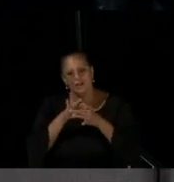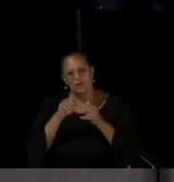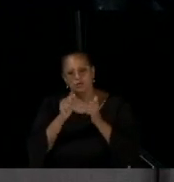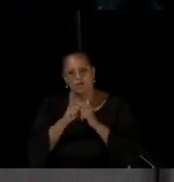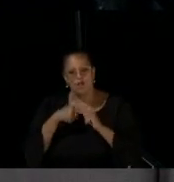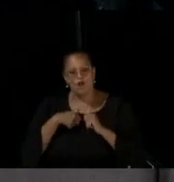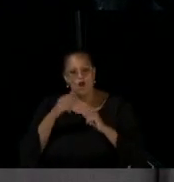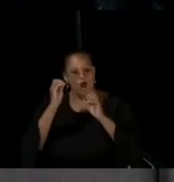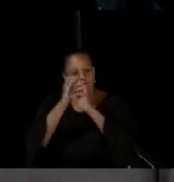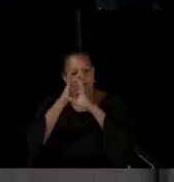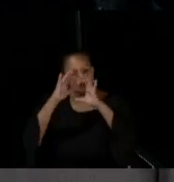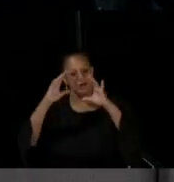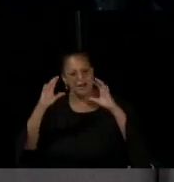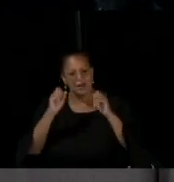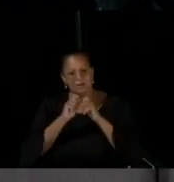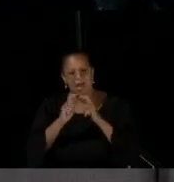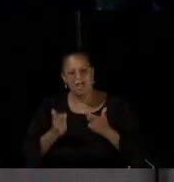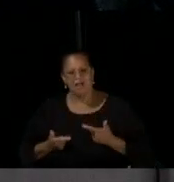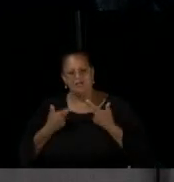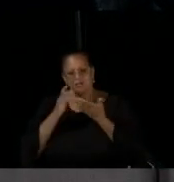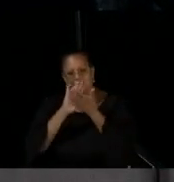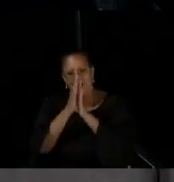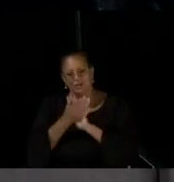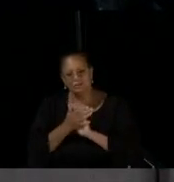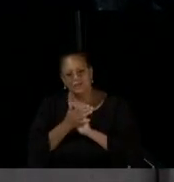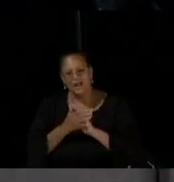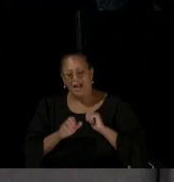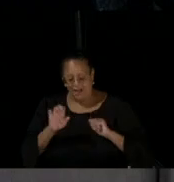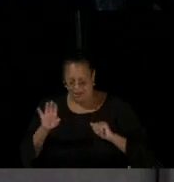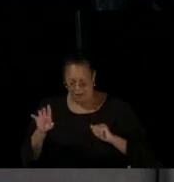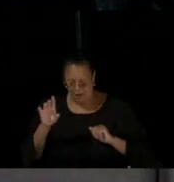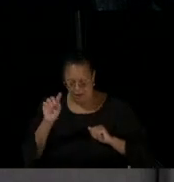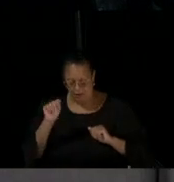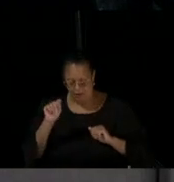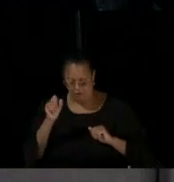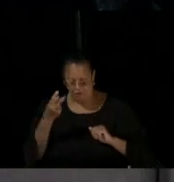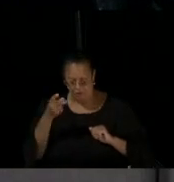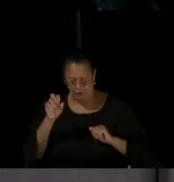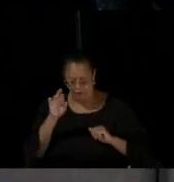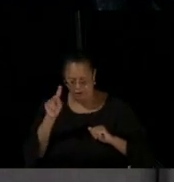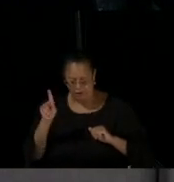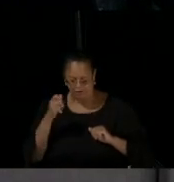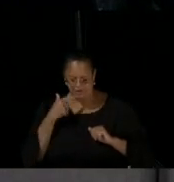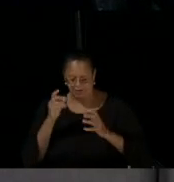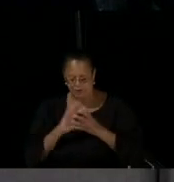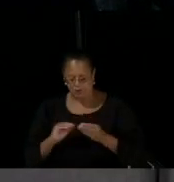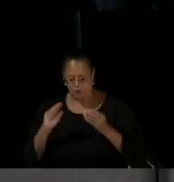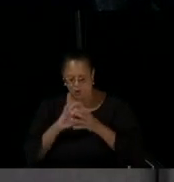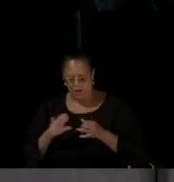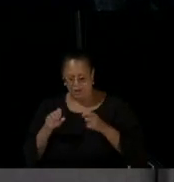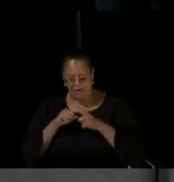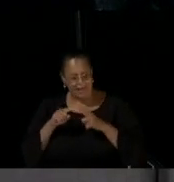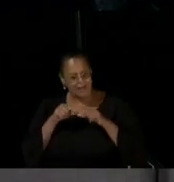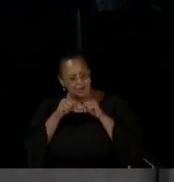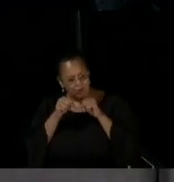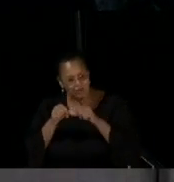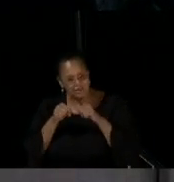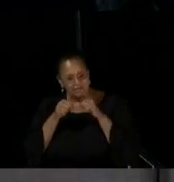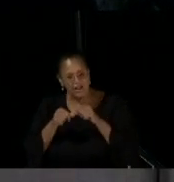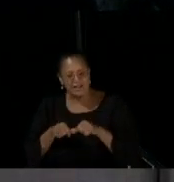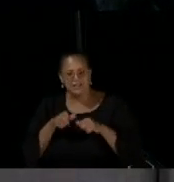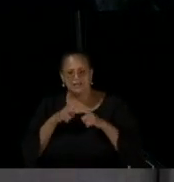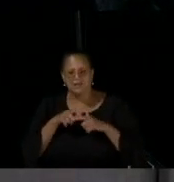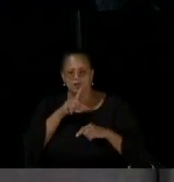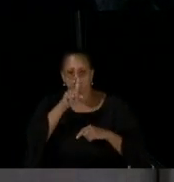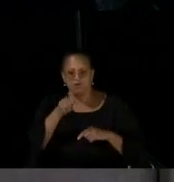dream. Shrieker spoke of the story of your resilience and perseverance and of a truth that is essential and